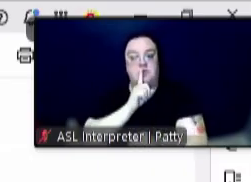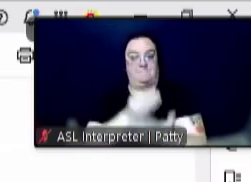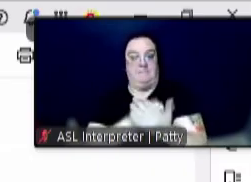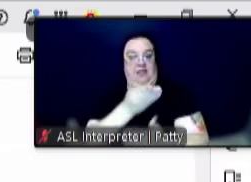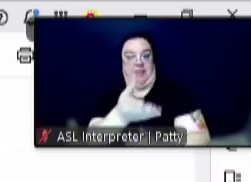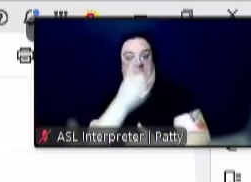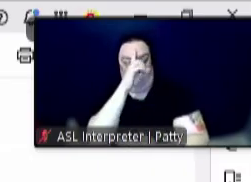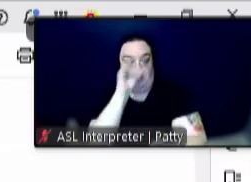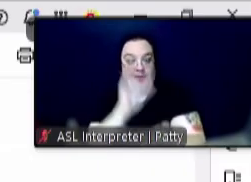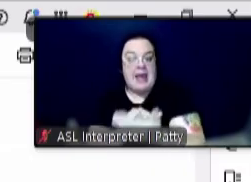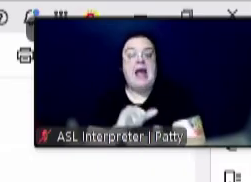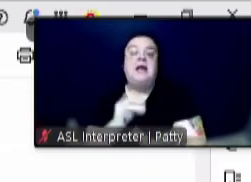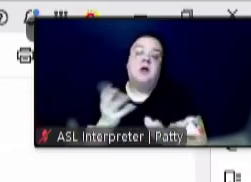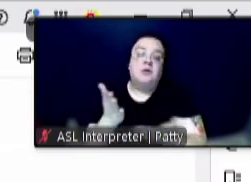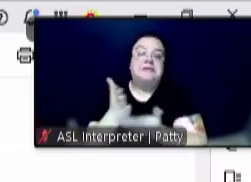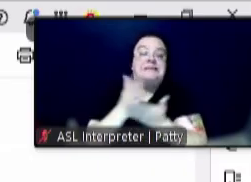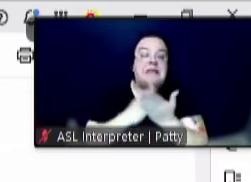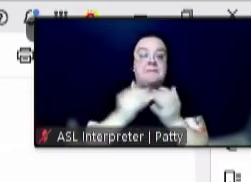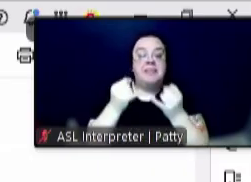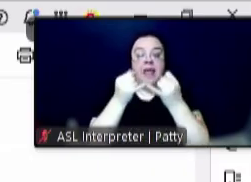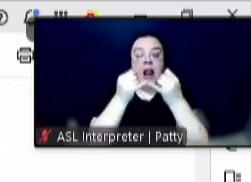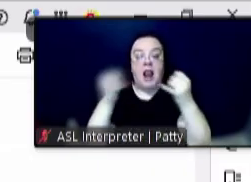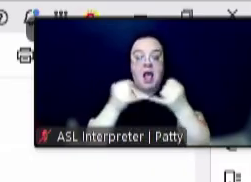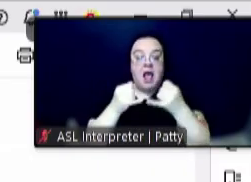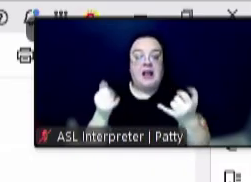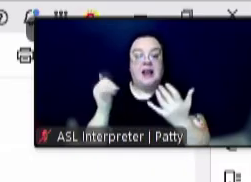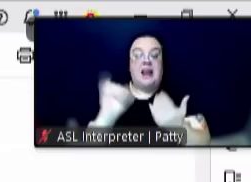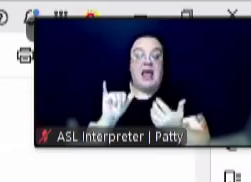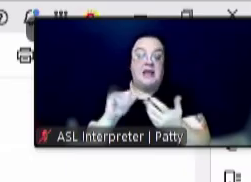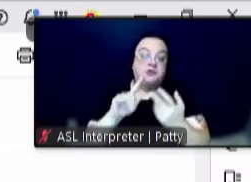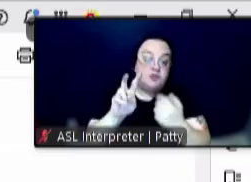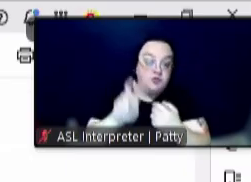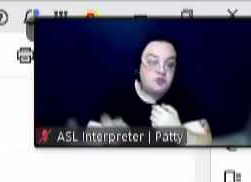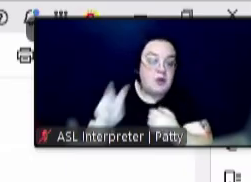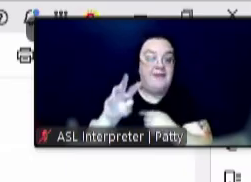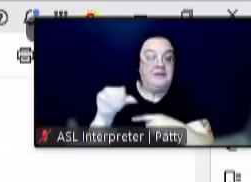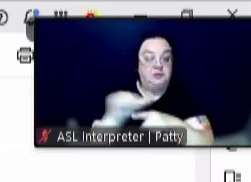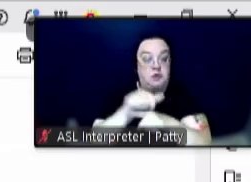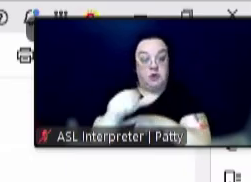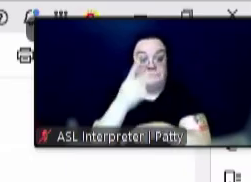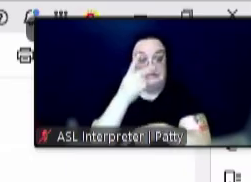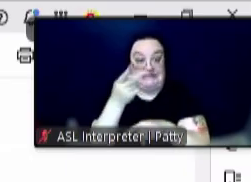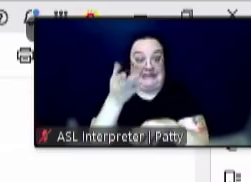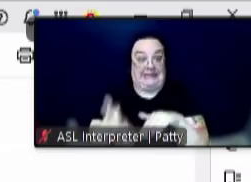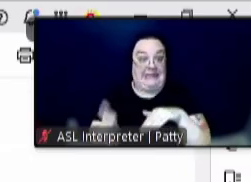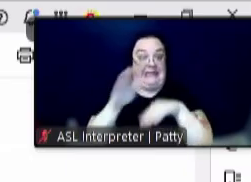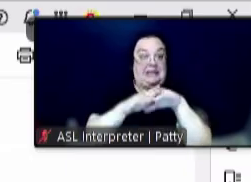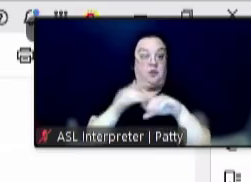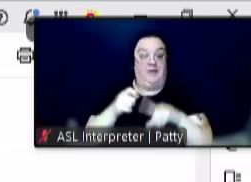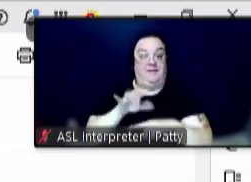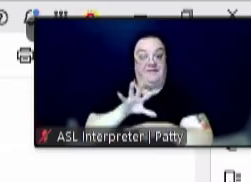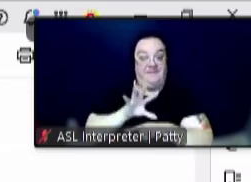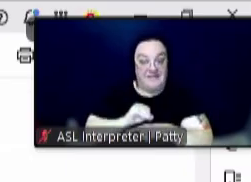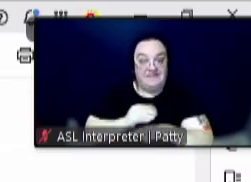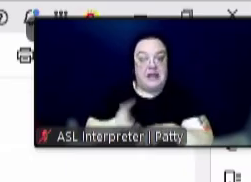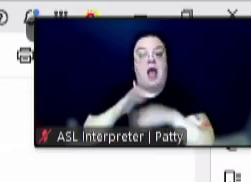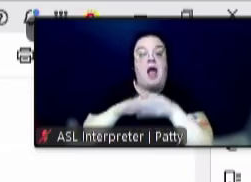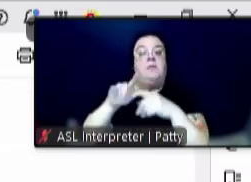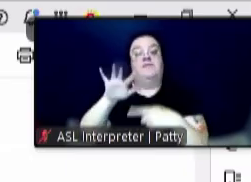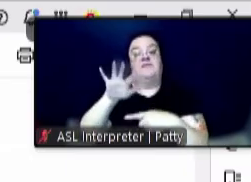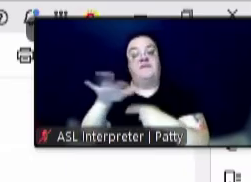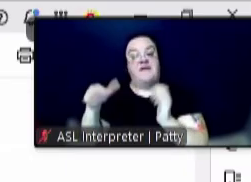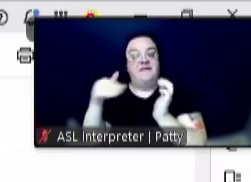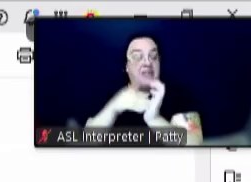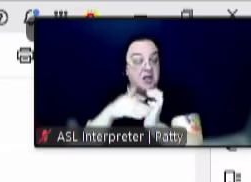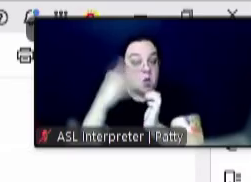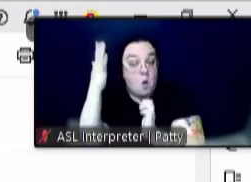so some of the line items, such as travel and training, where you see the increase from 50 to 55,000, it's because